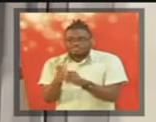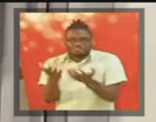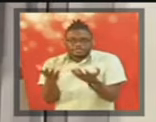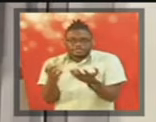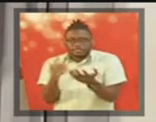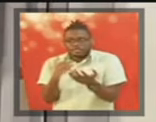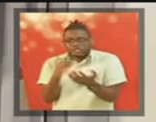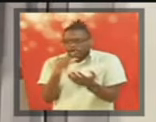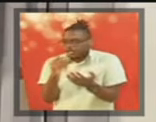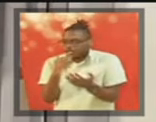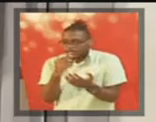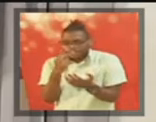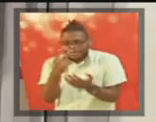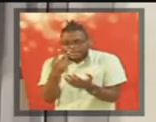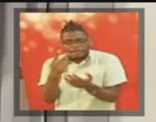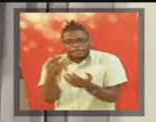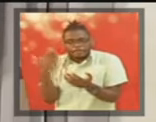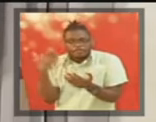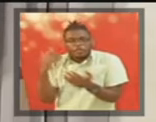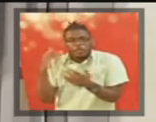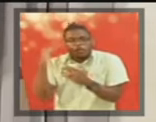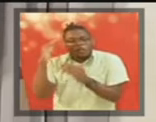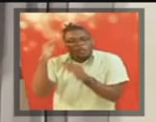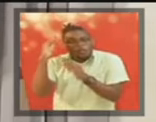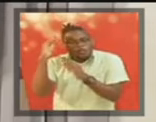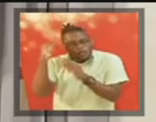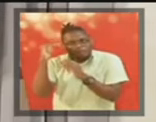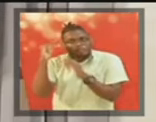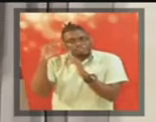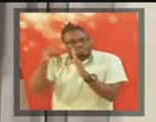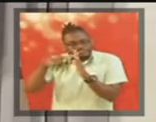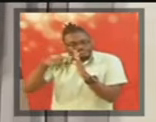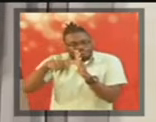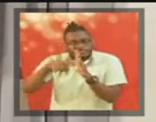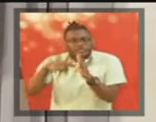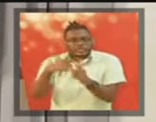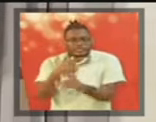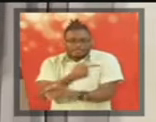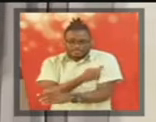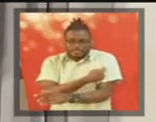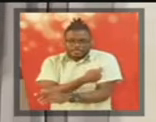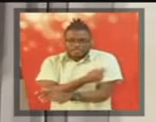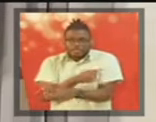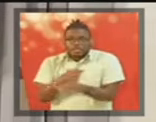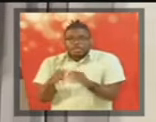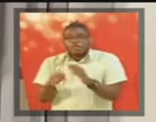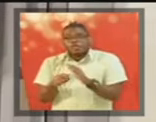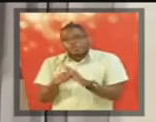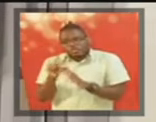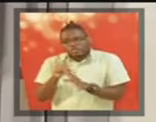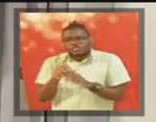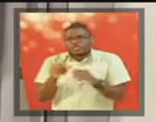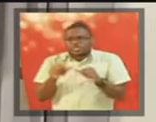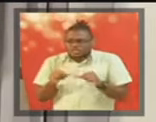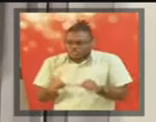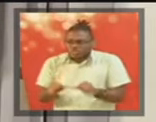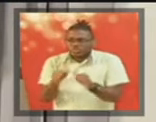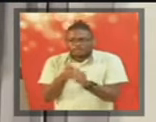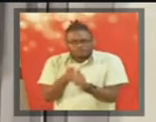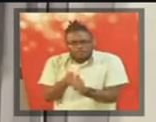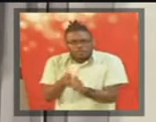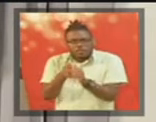see some sort of reduction if the vaccine program goes well and if the public health measures are sustained, especially the mandatory mask